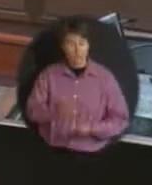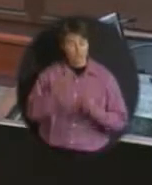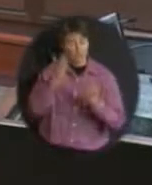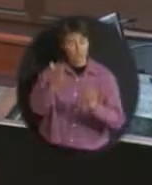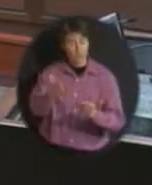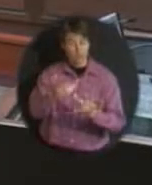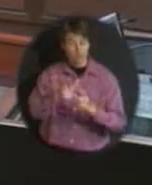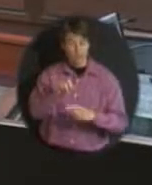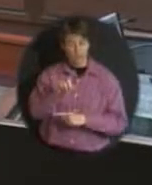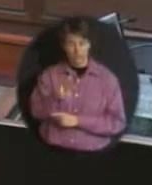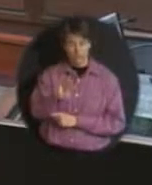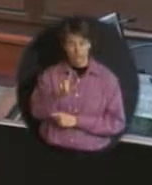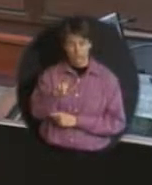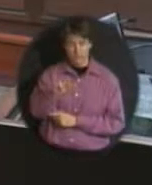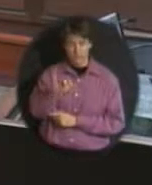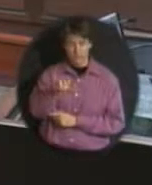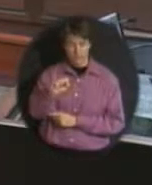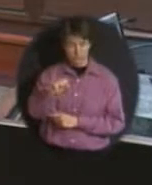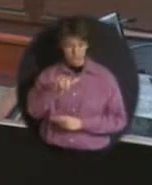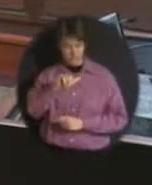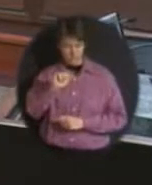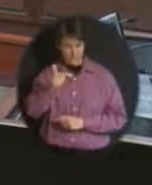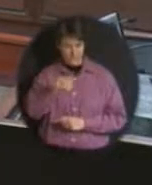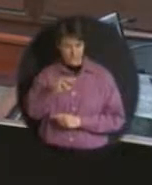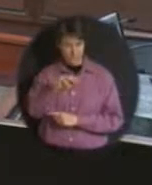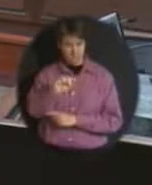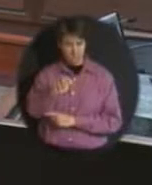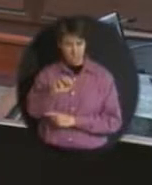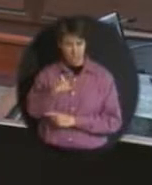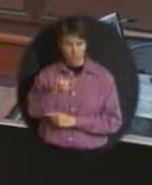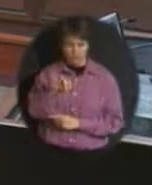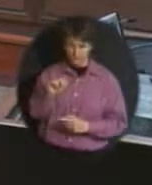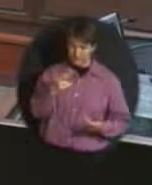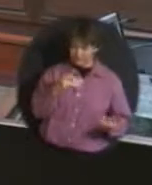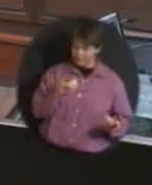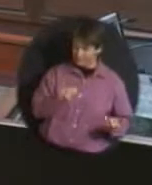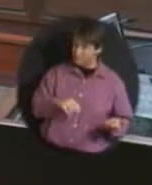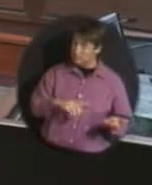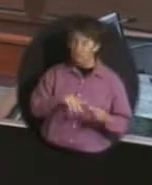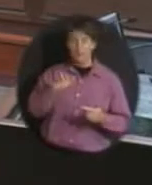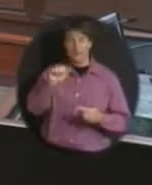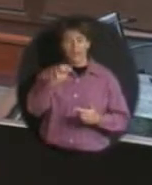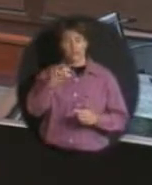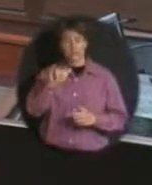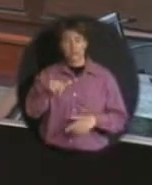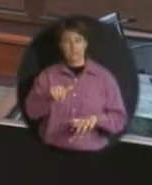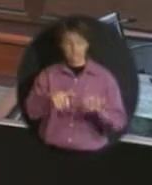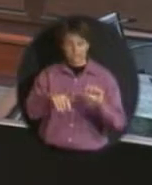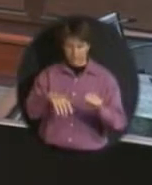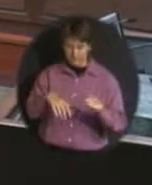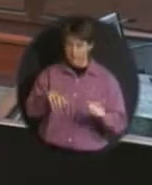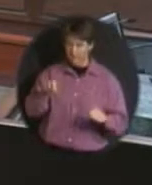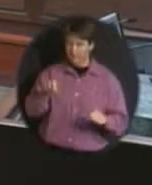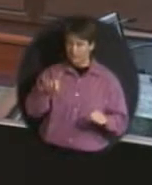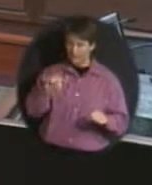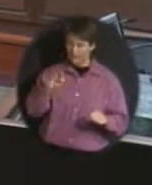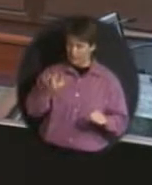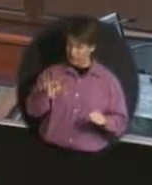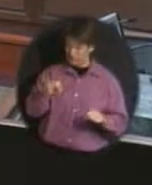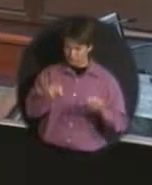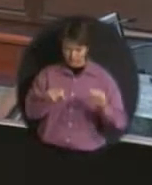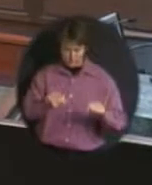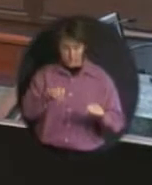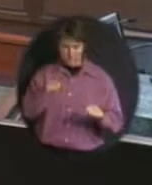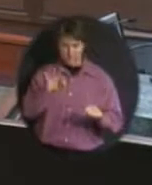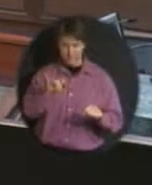motion by Dr. Daniels with a second by Ms. Martin. Ms. Hibbs? Ms. Ashley? Yes. Dr. Daniels? Yes.